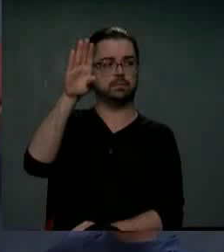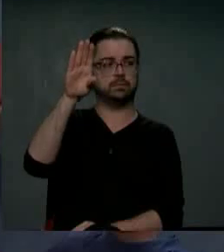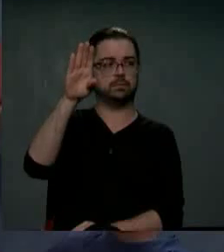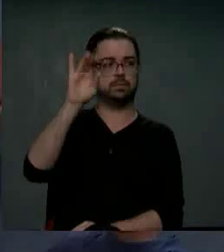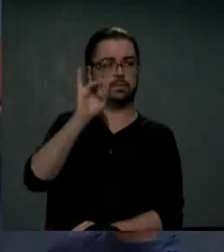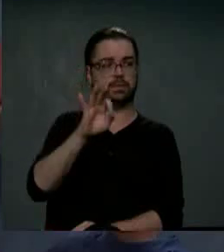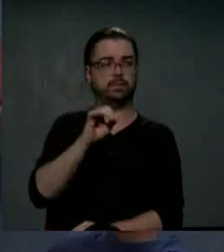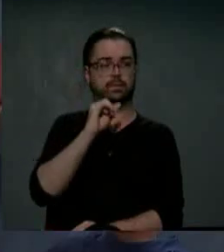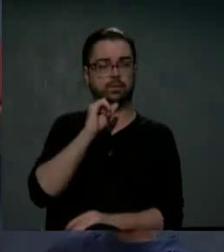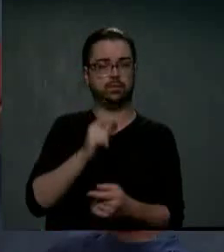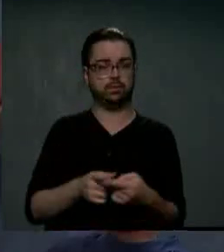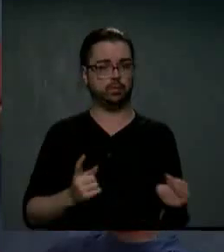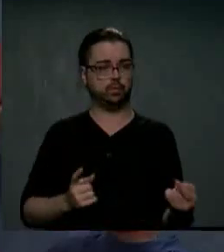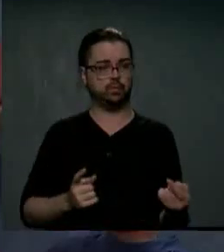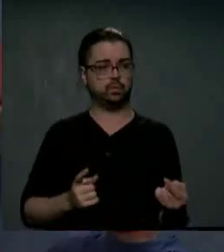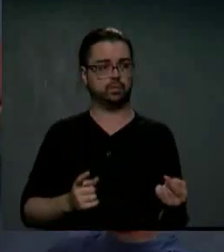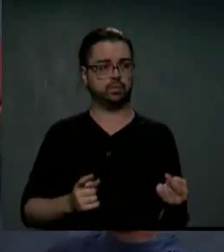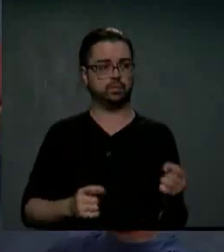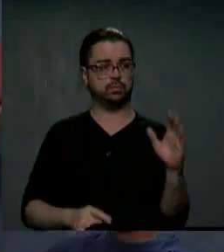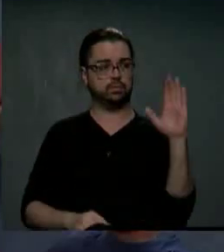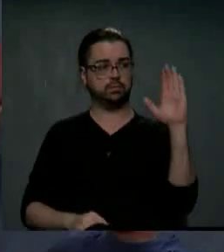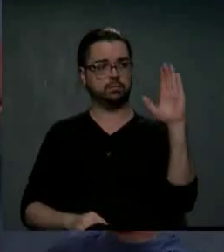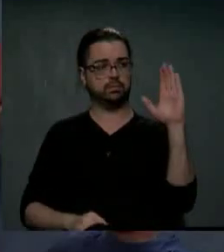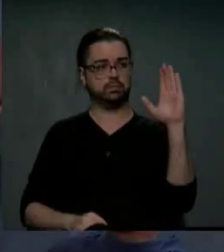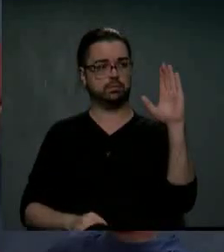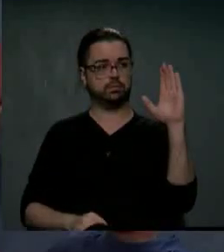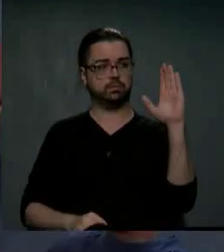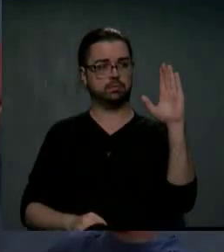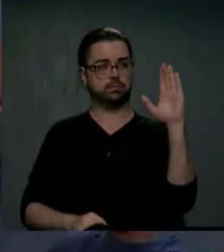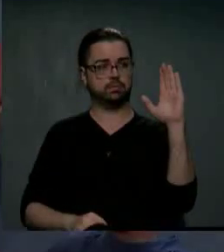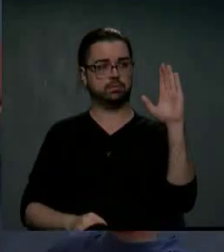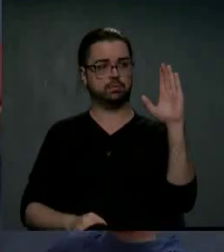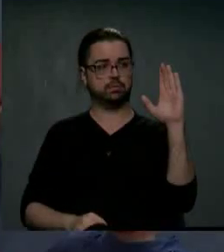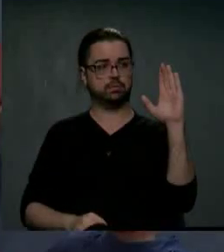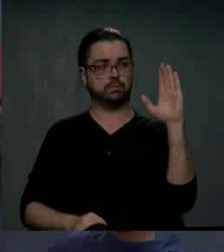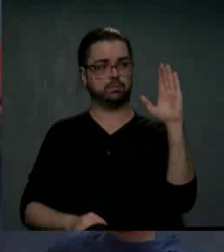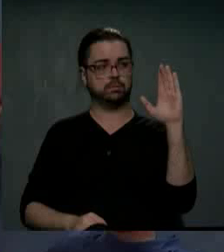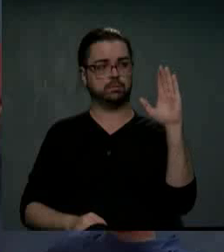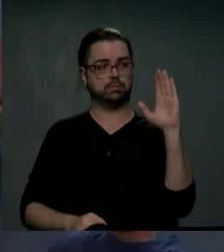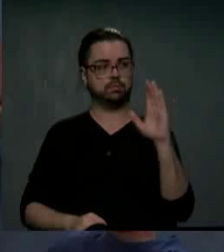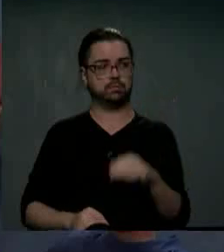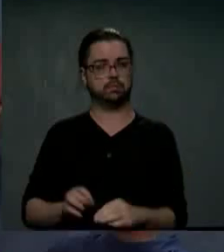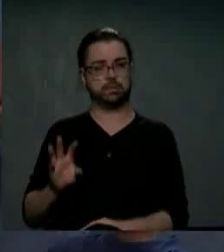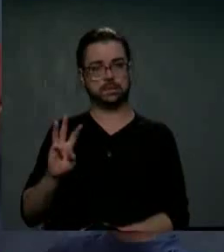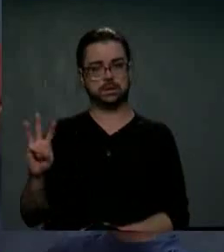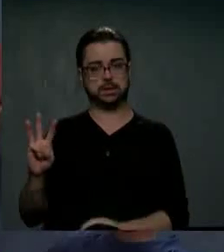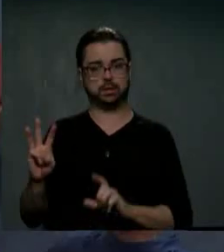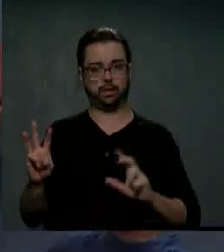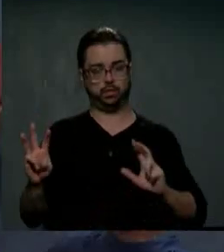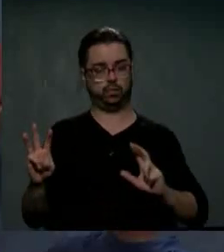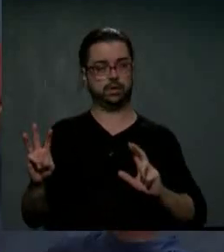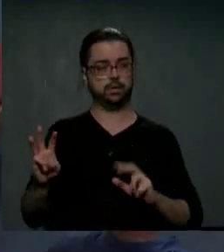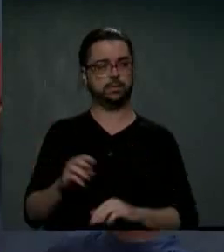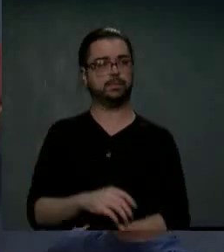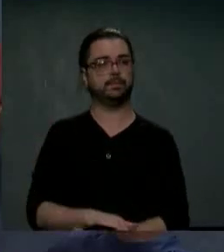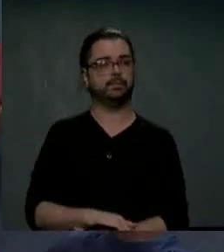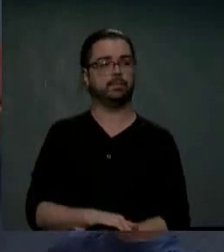If you do not approve, raise your hand. So that's 6-3.